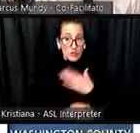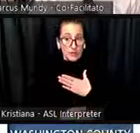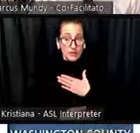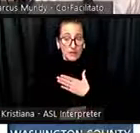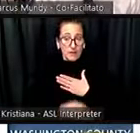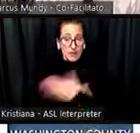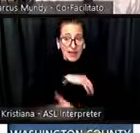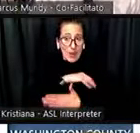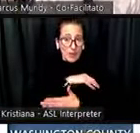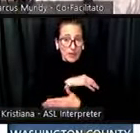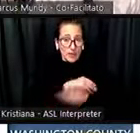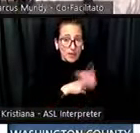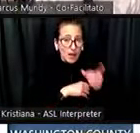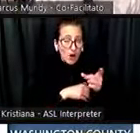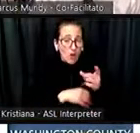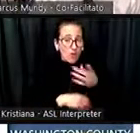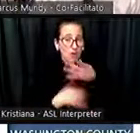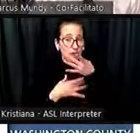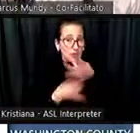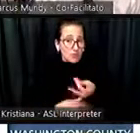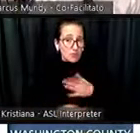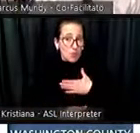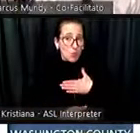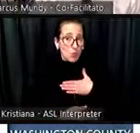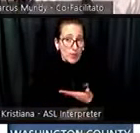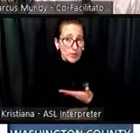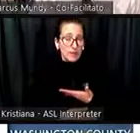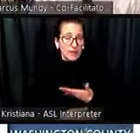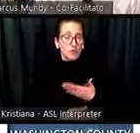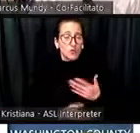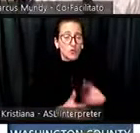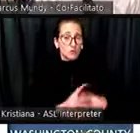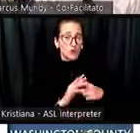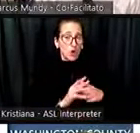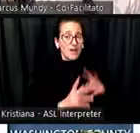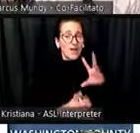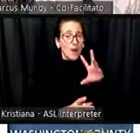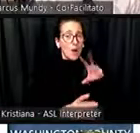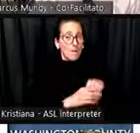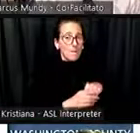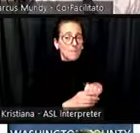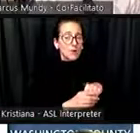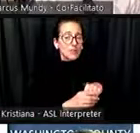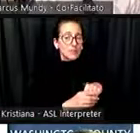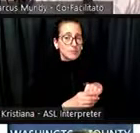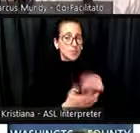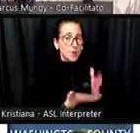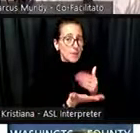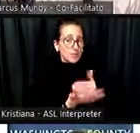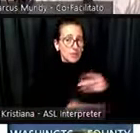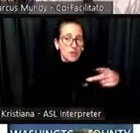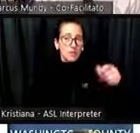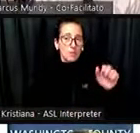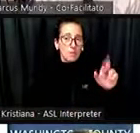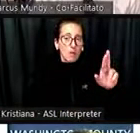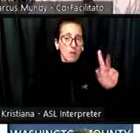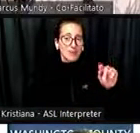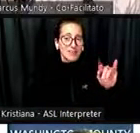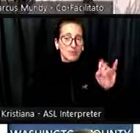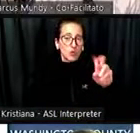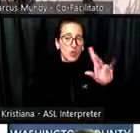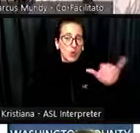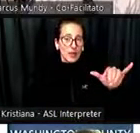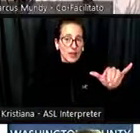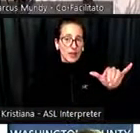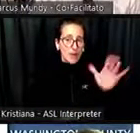participatory budgeting for the next fiscal year? Because it kind of seems like you're leaning in that direction. And that would